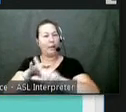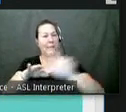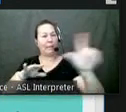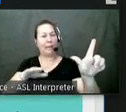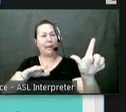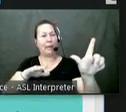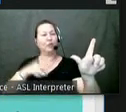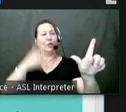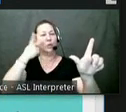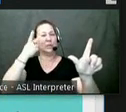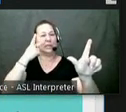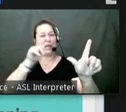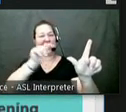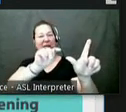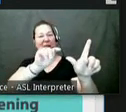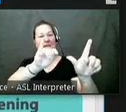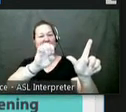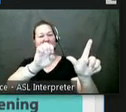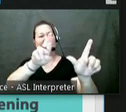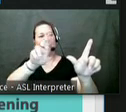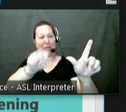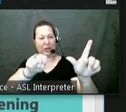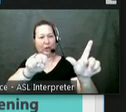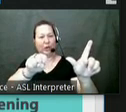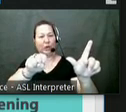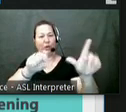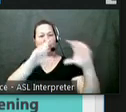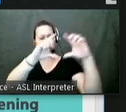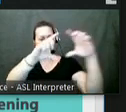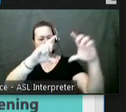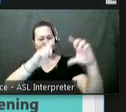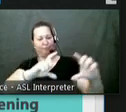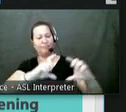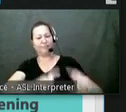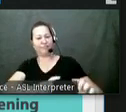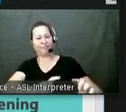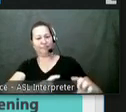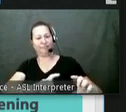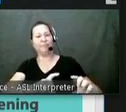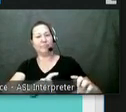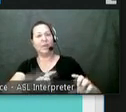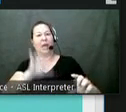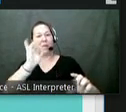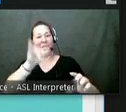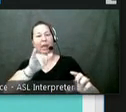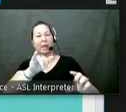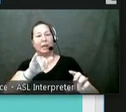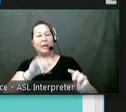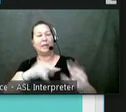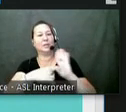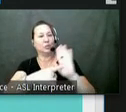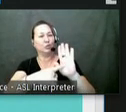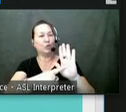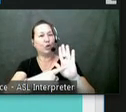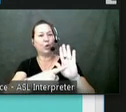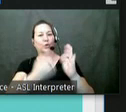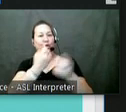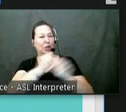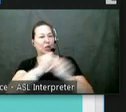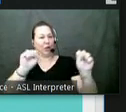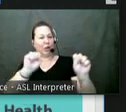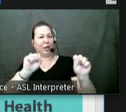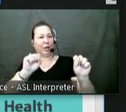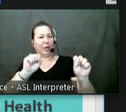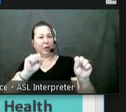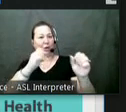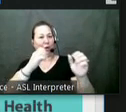the tiers. That's the California Blueprint for Safer Economy. When you're in the purple tier, you can only apply into